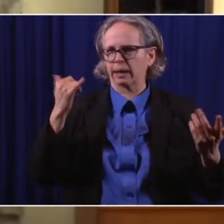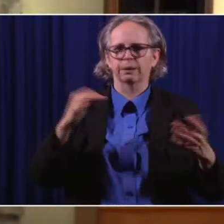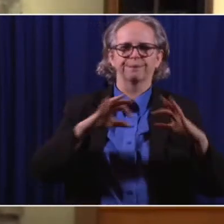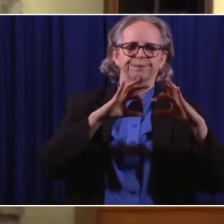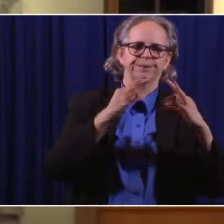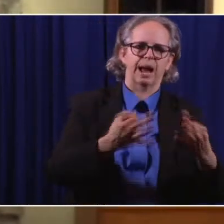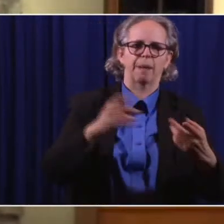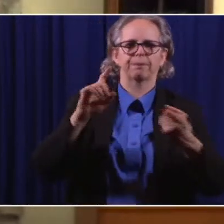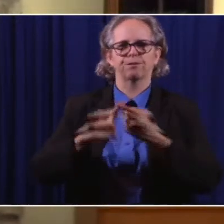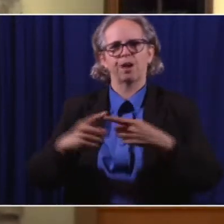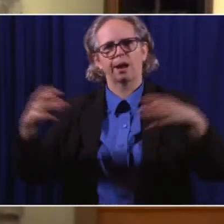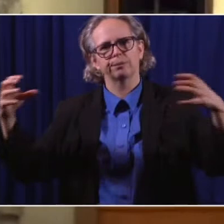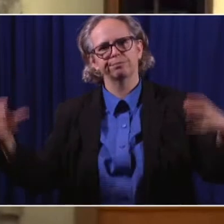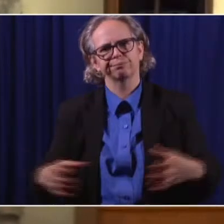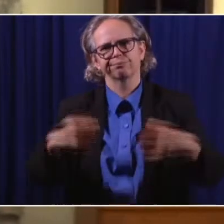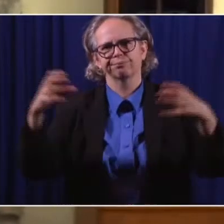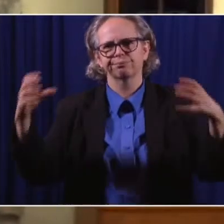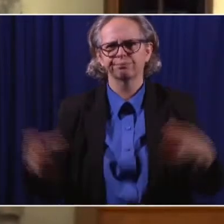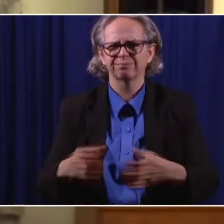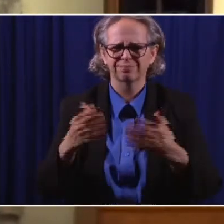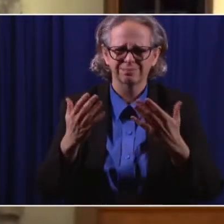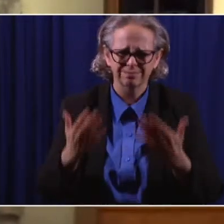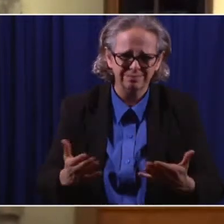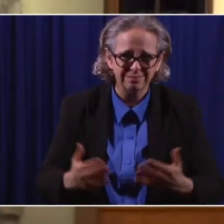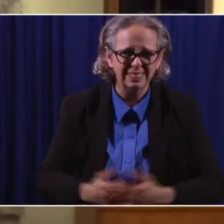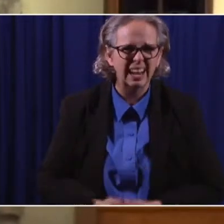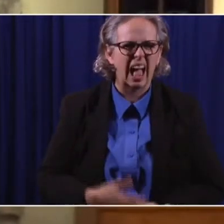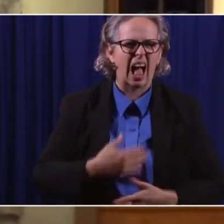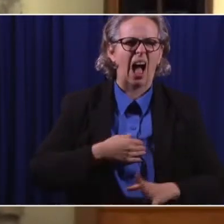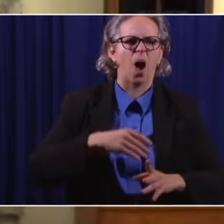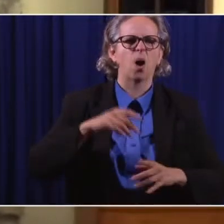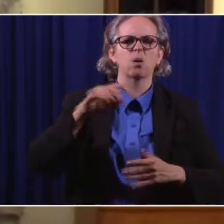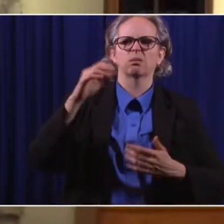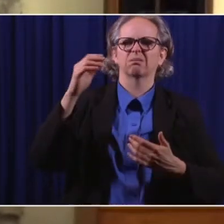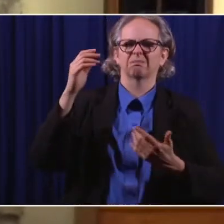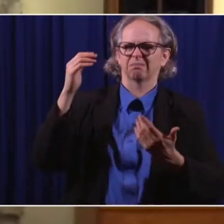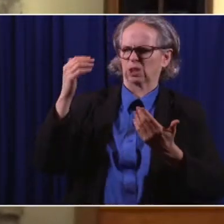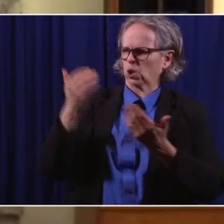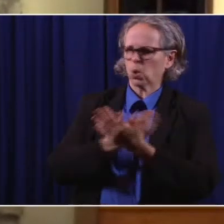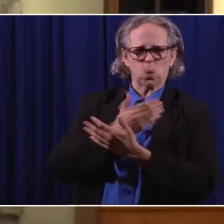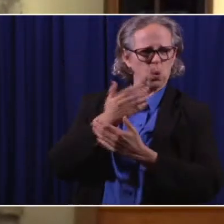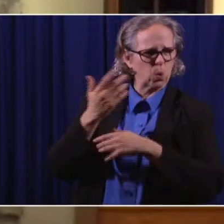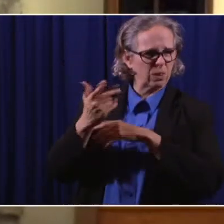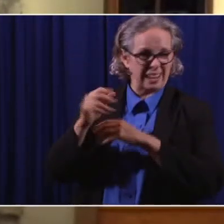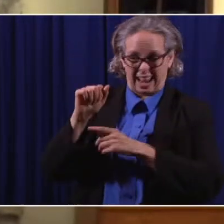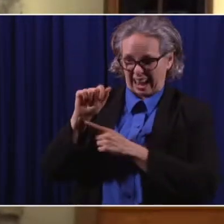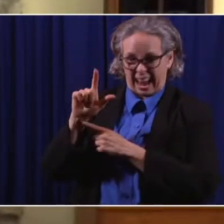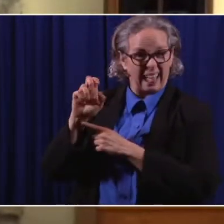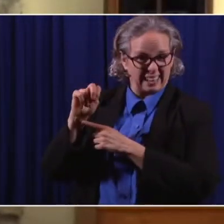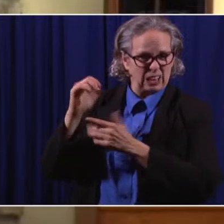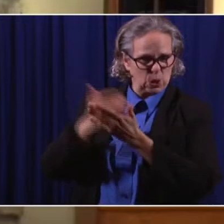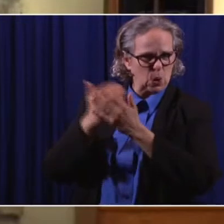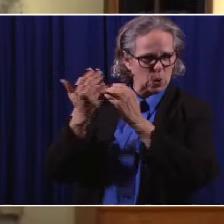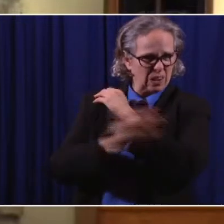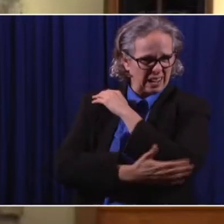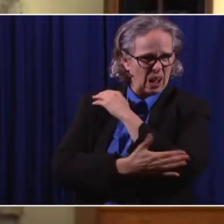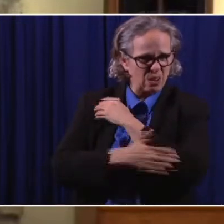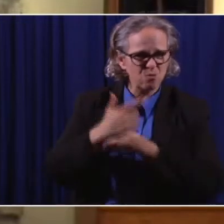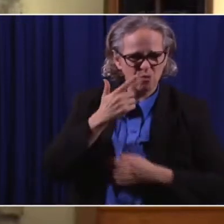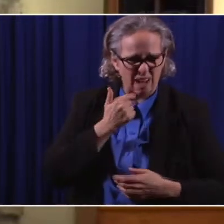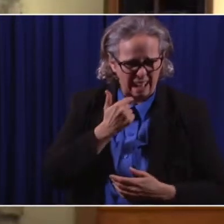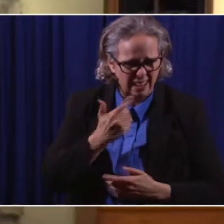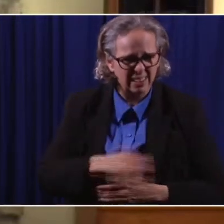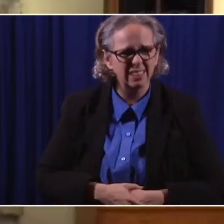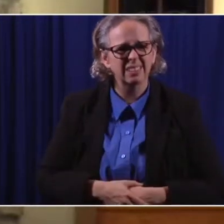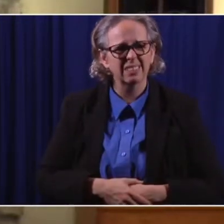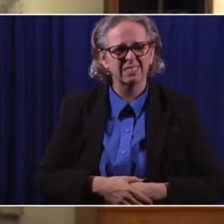counties. Allen County joins the list this week. The county also exceeds the CDC's threshold for high incidence. In fact, they are quite